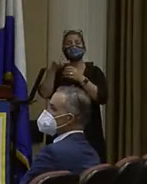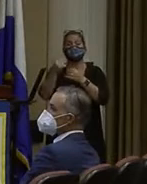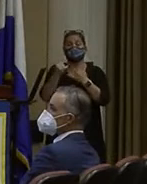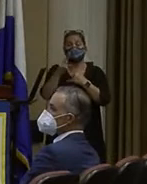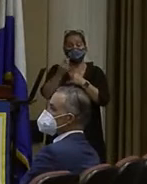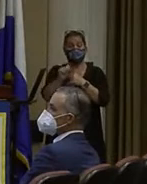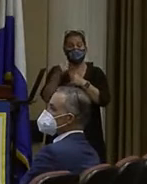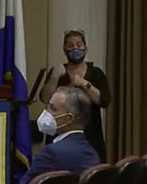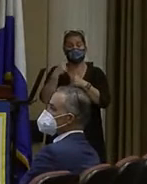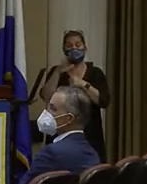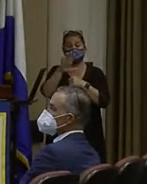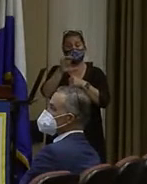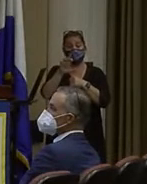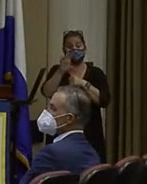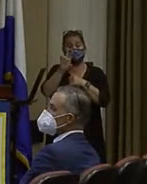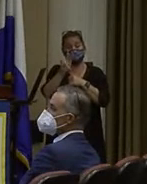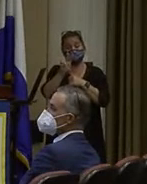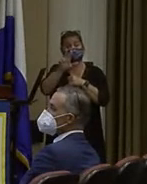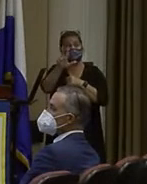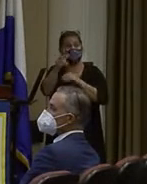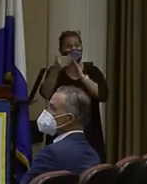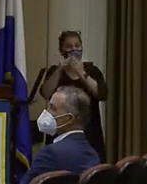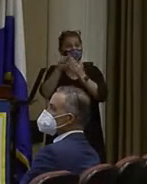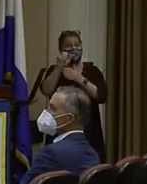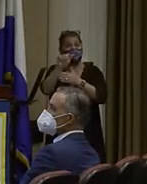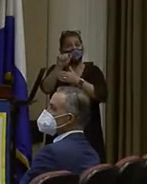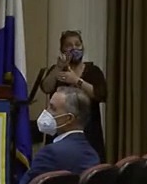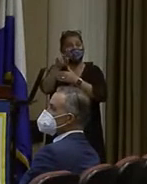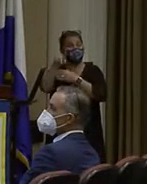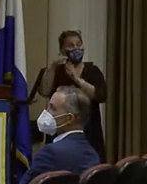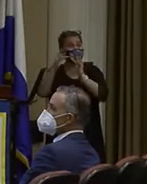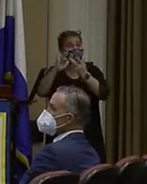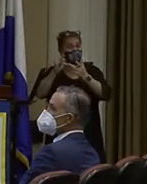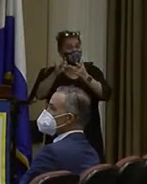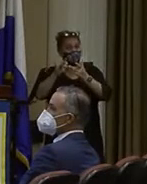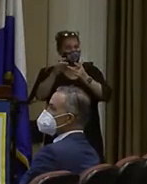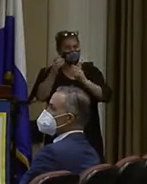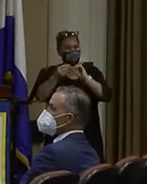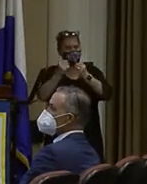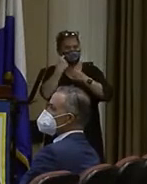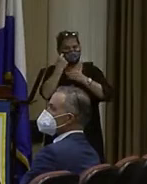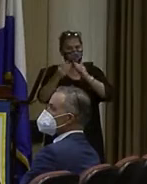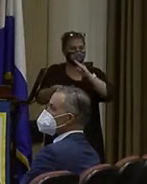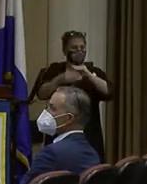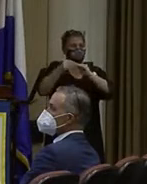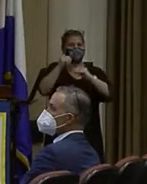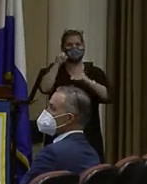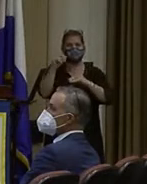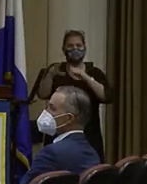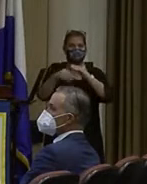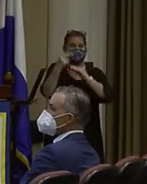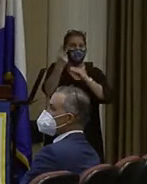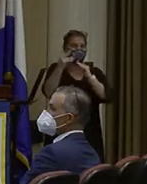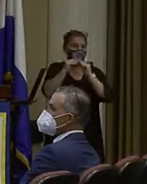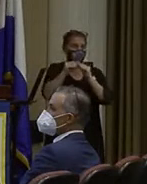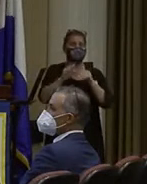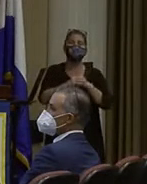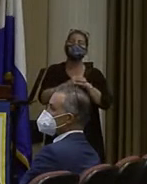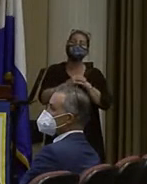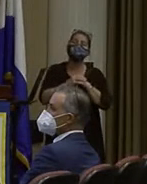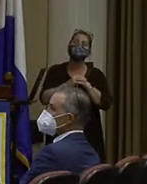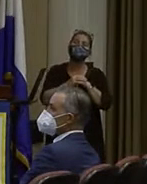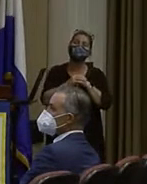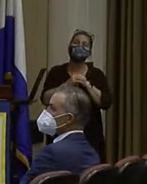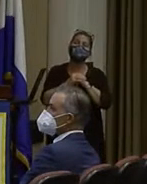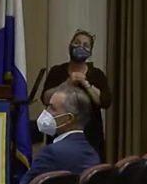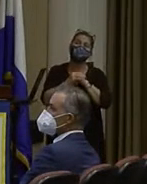now 573 communities part of AARP's network. This number was just updated yesterday, adding 2 more communities since I pulled this graphic earlier